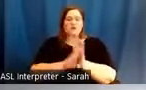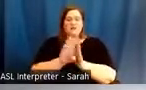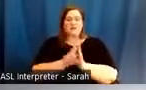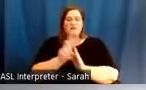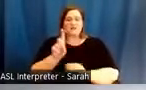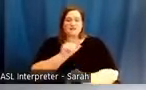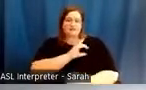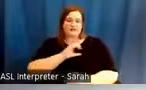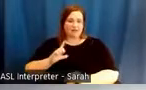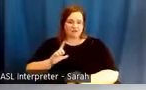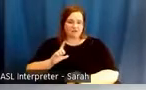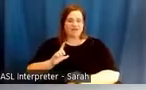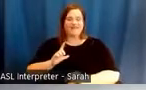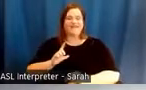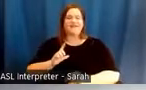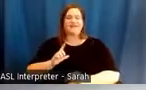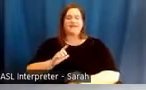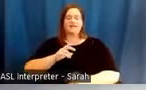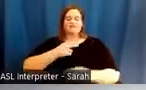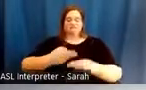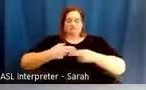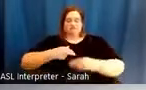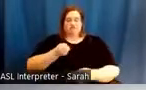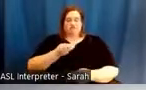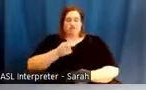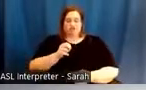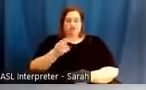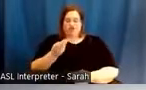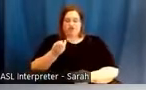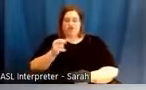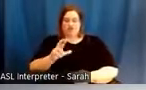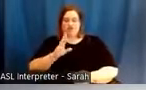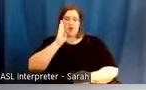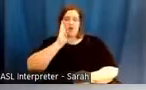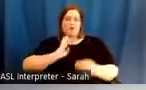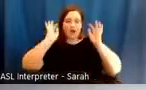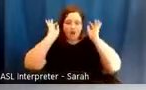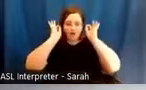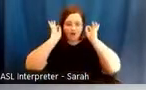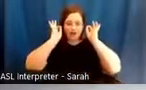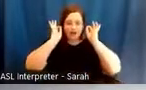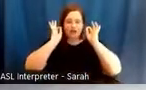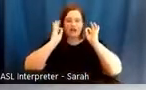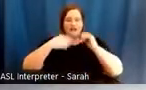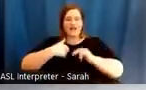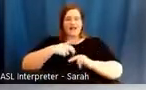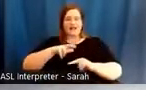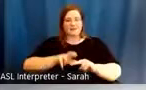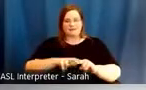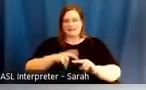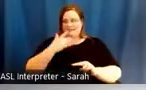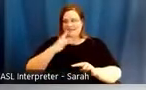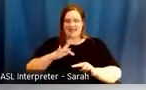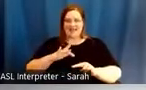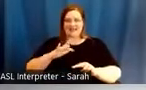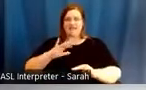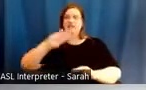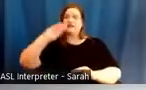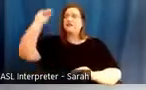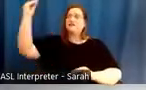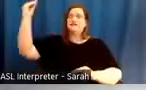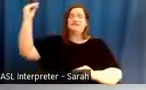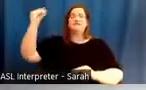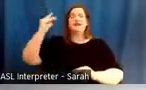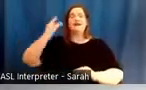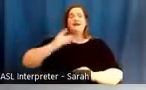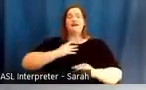Council. I use she, her pronouns. I have brown hair, and I'm sitting, luckily, in a sun-drenched porch, so I don't